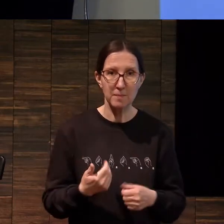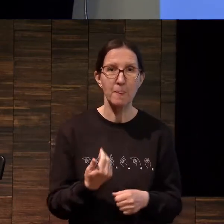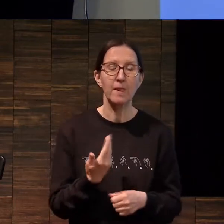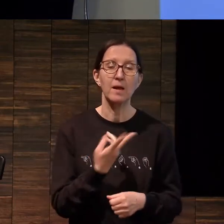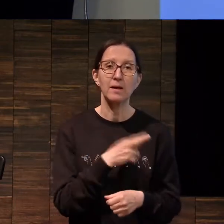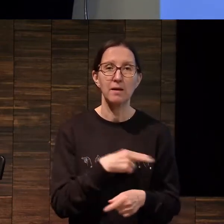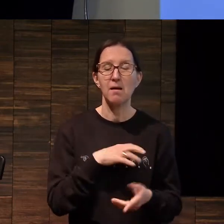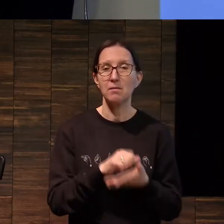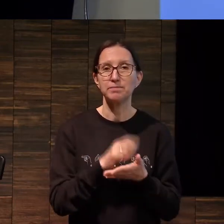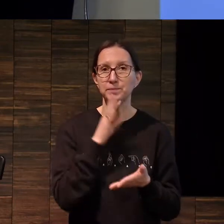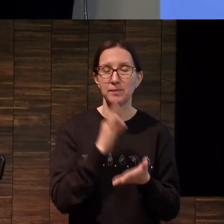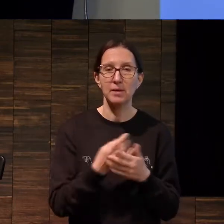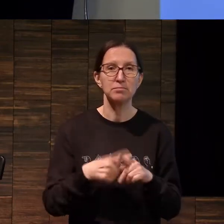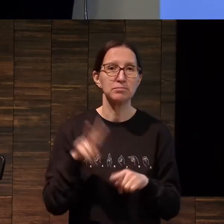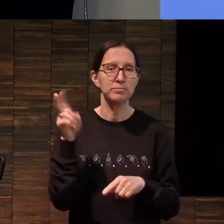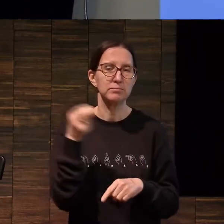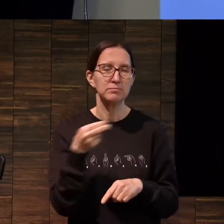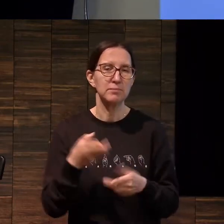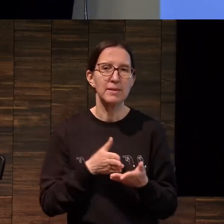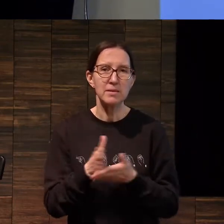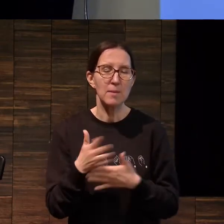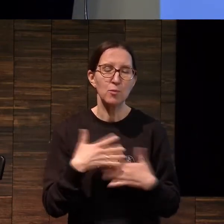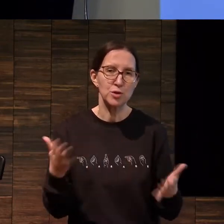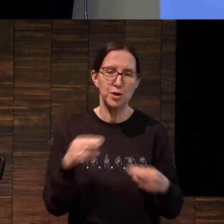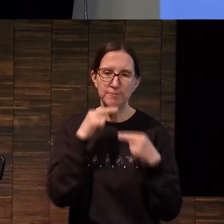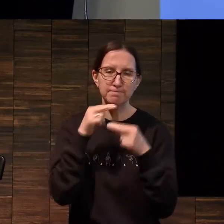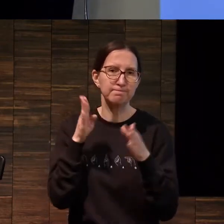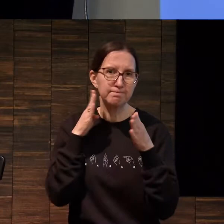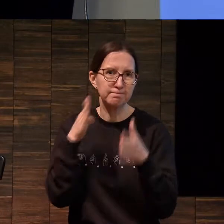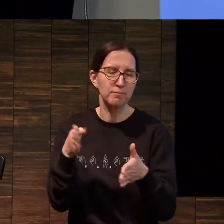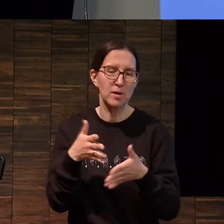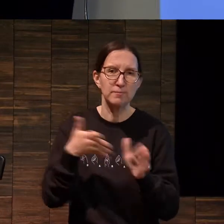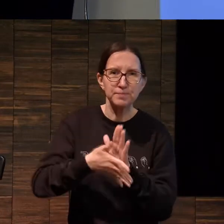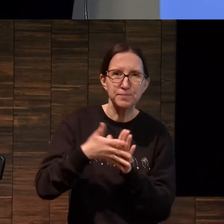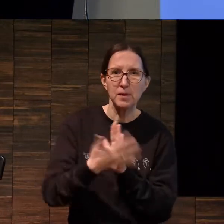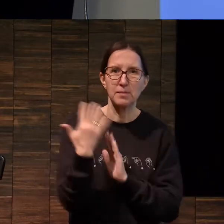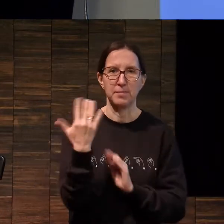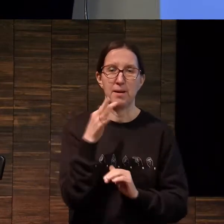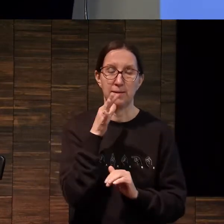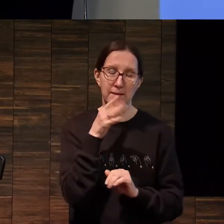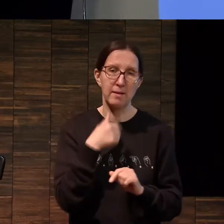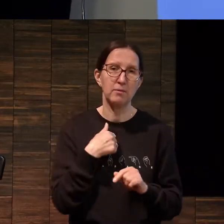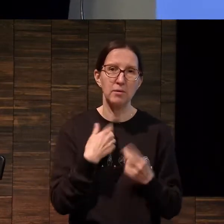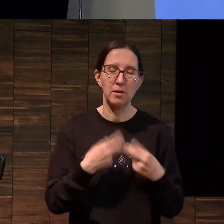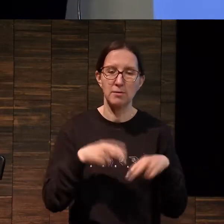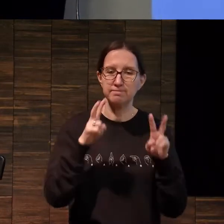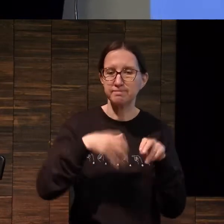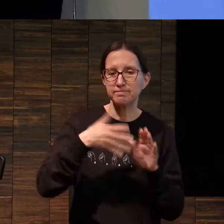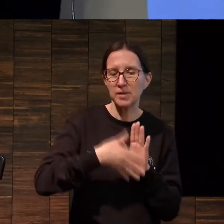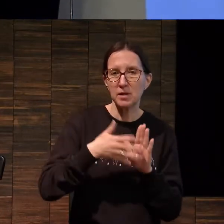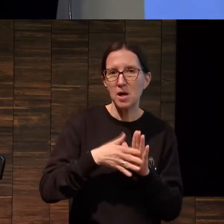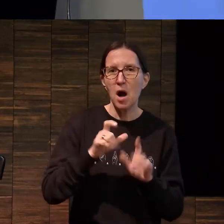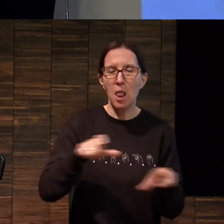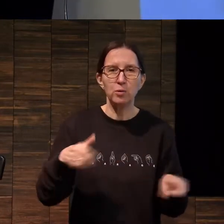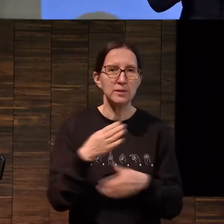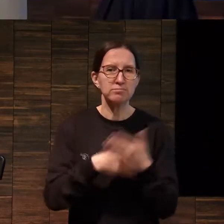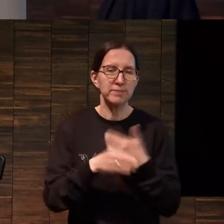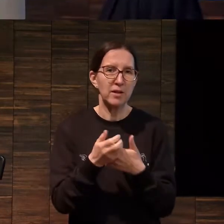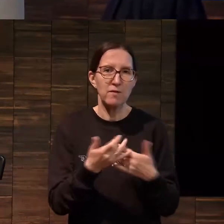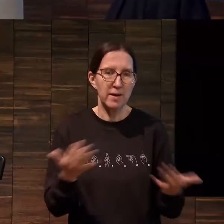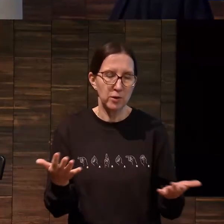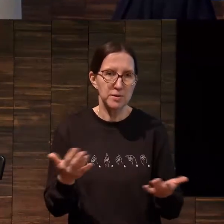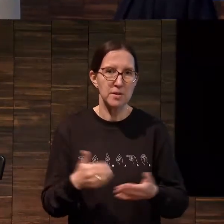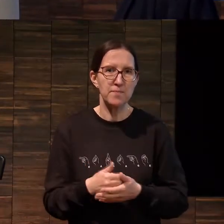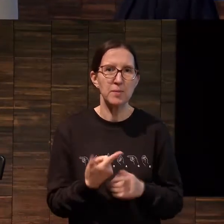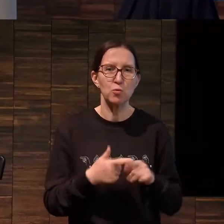introduce myself. I have been working in this area for more than 5 years. I have completed a large study